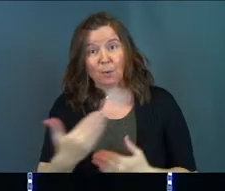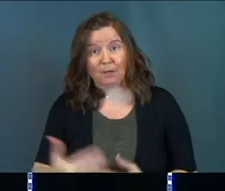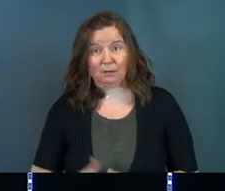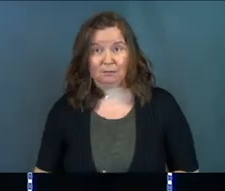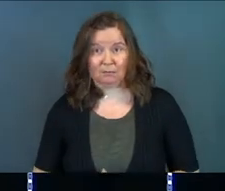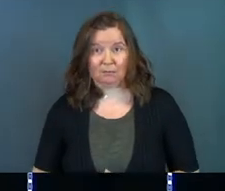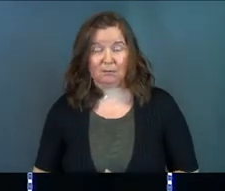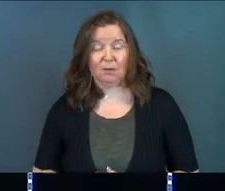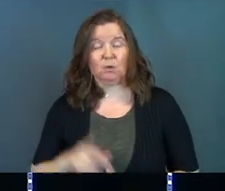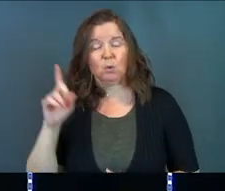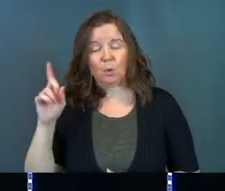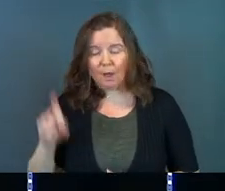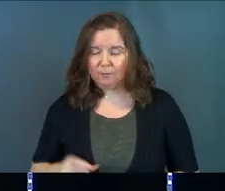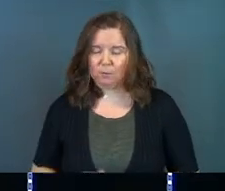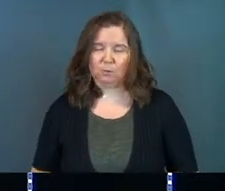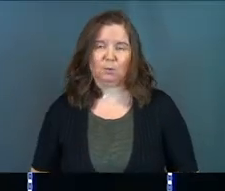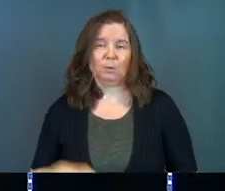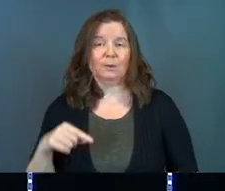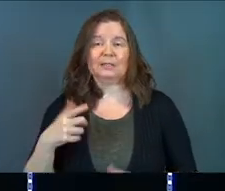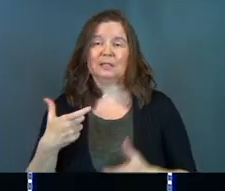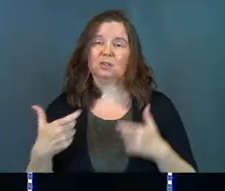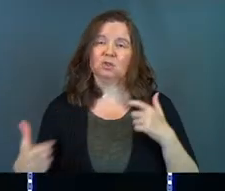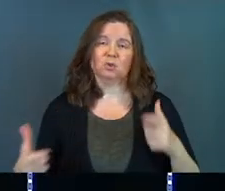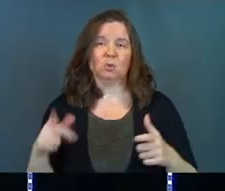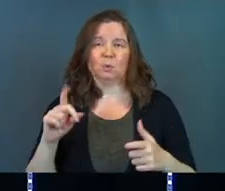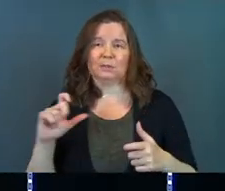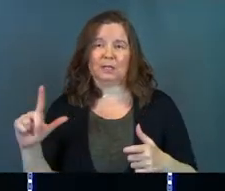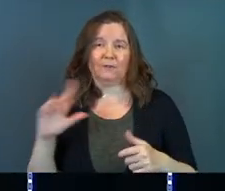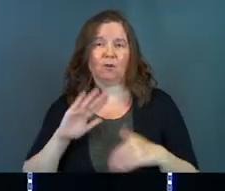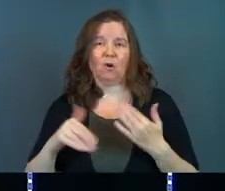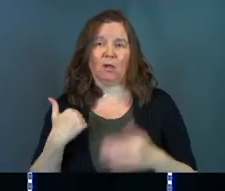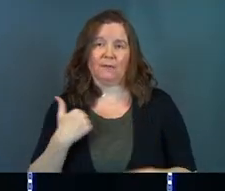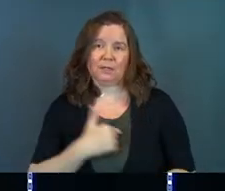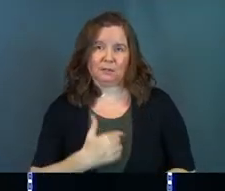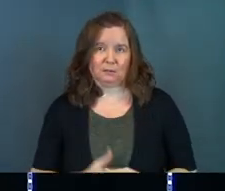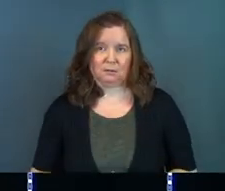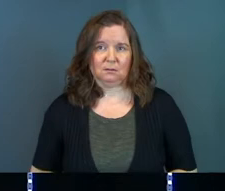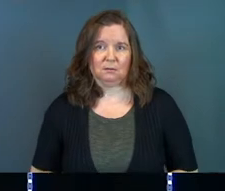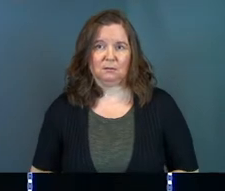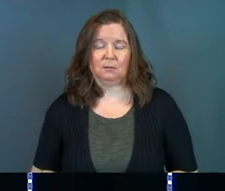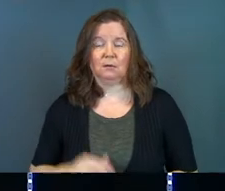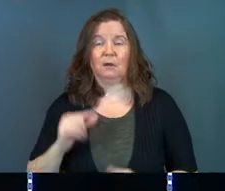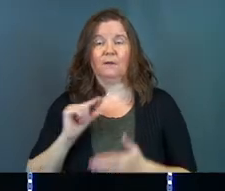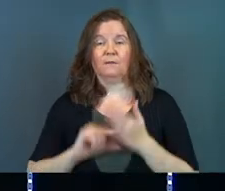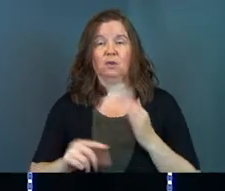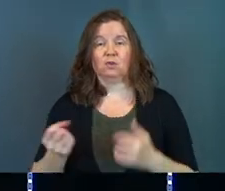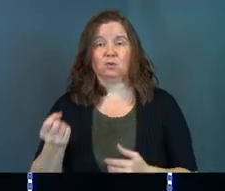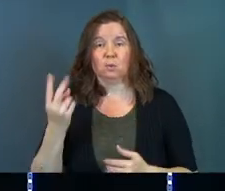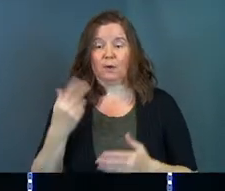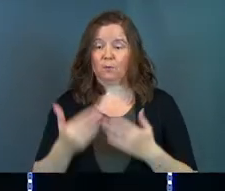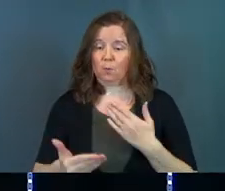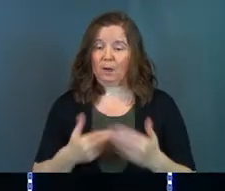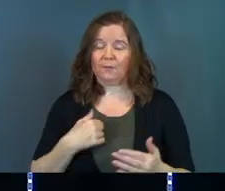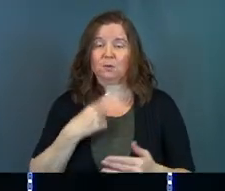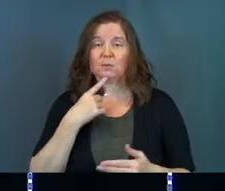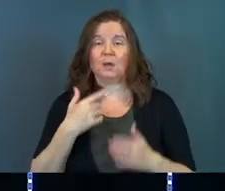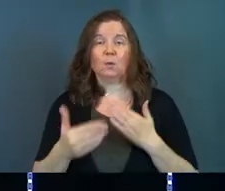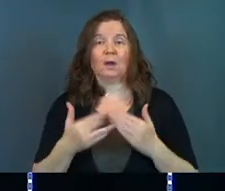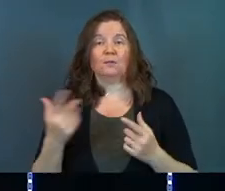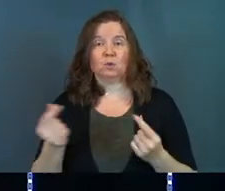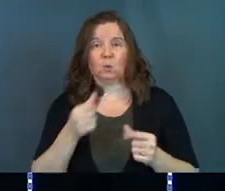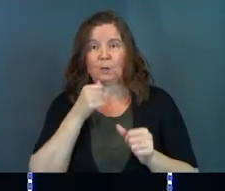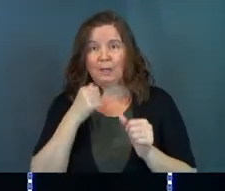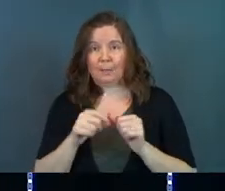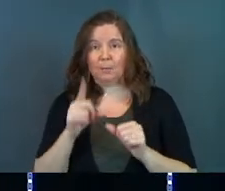morning. You have to. This is such a huge deal for all of us. Verse 12, so whatever you say and whatever